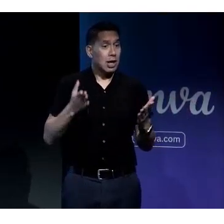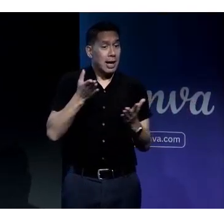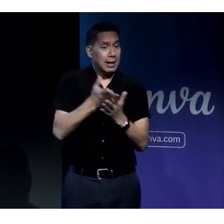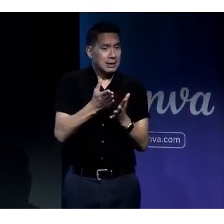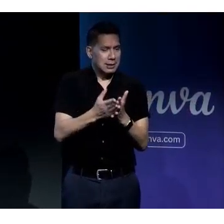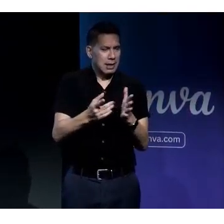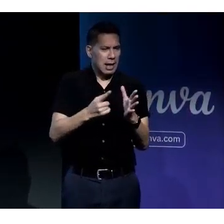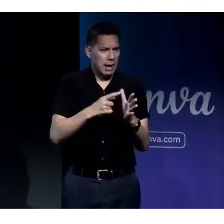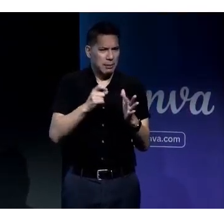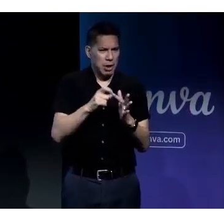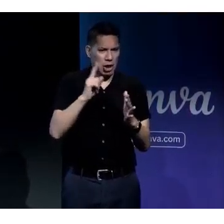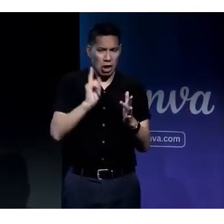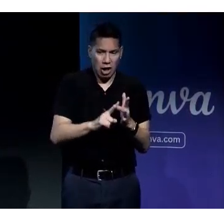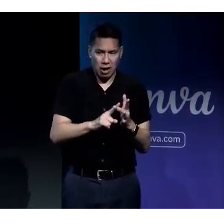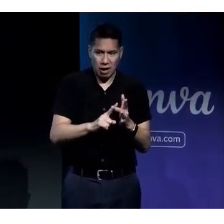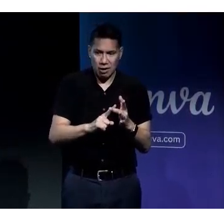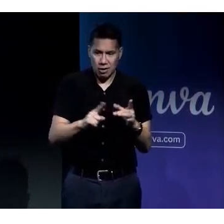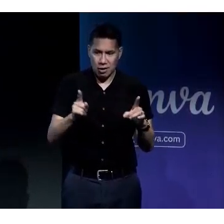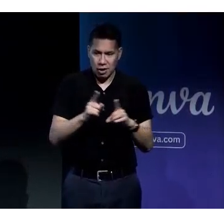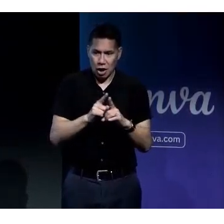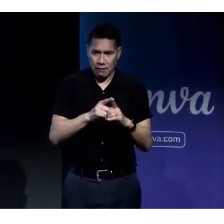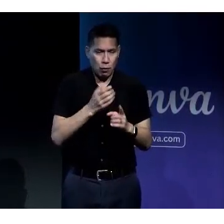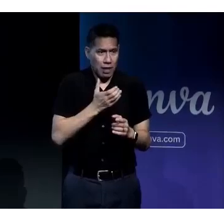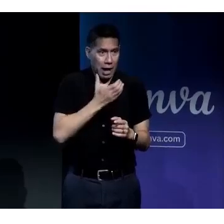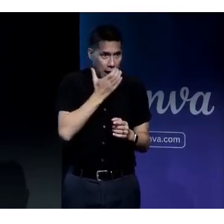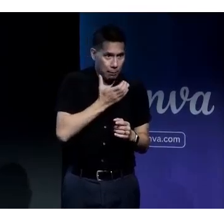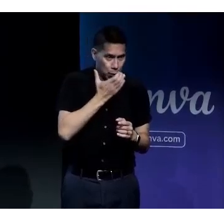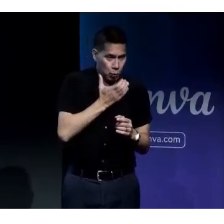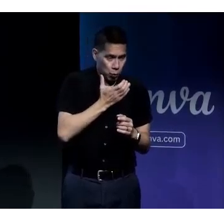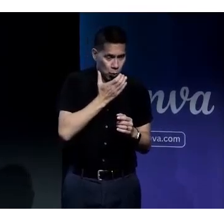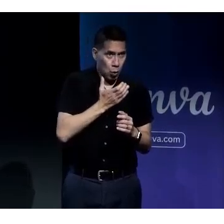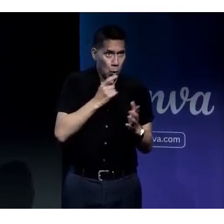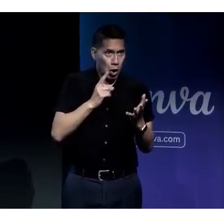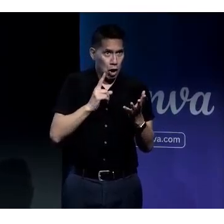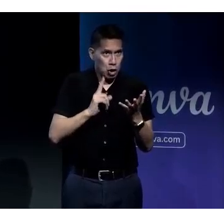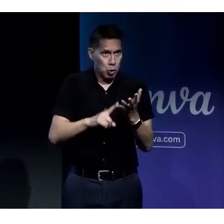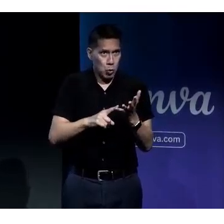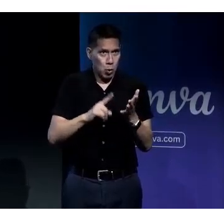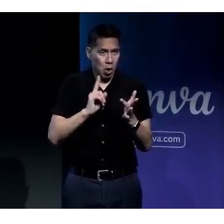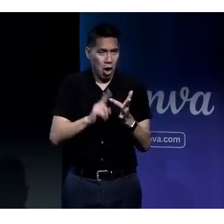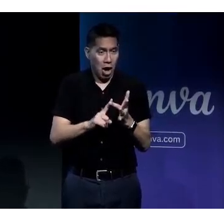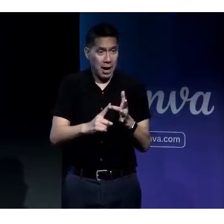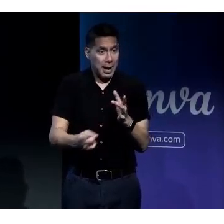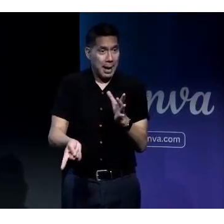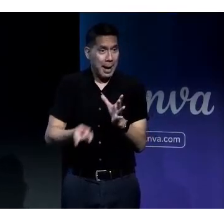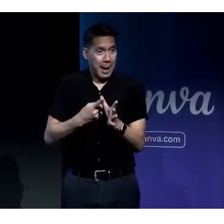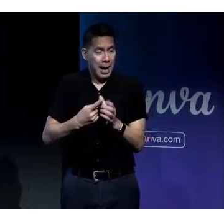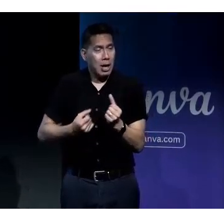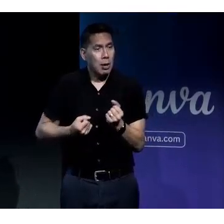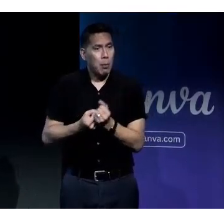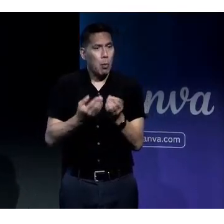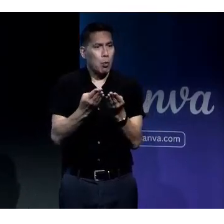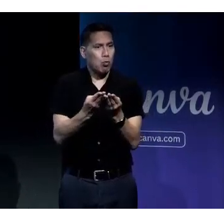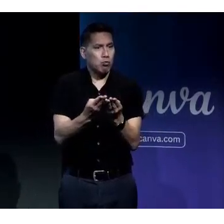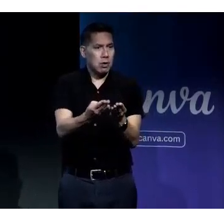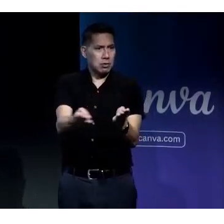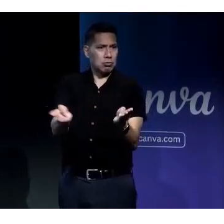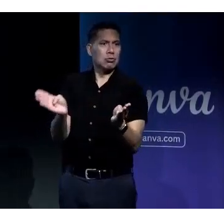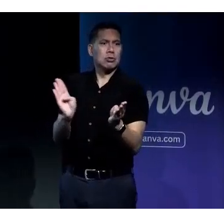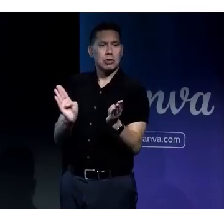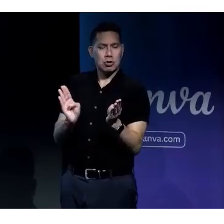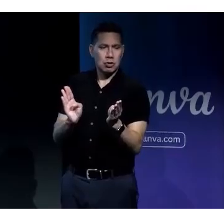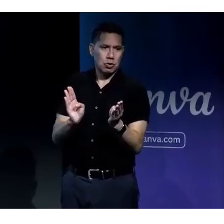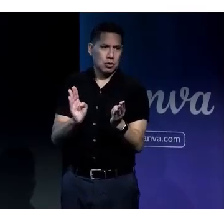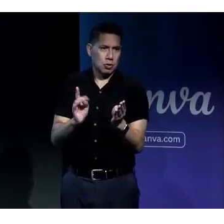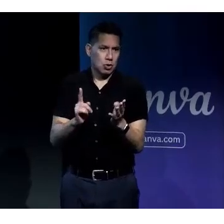APIs, like NS Accessibility, that's the Apple one, or UIA, support a much larger range of UI